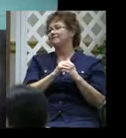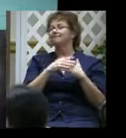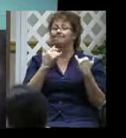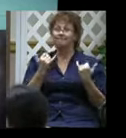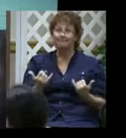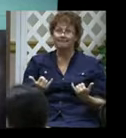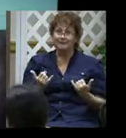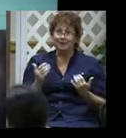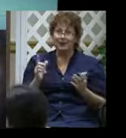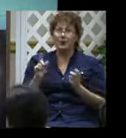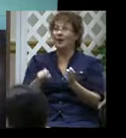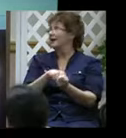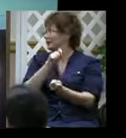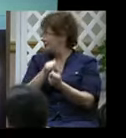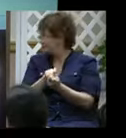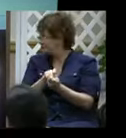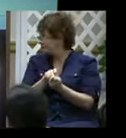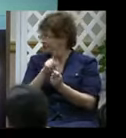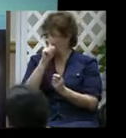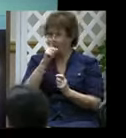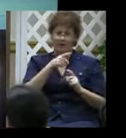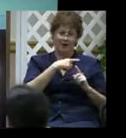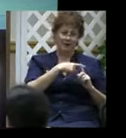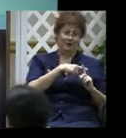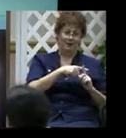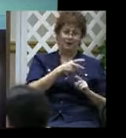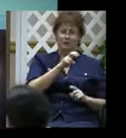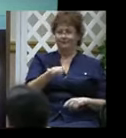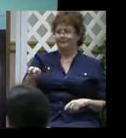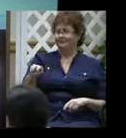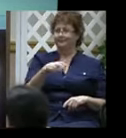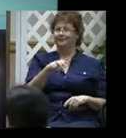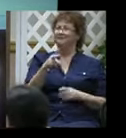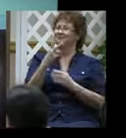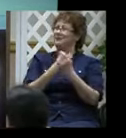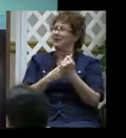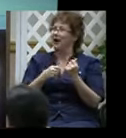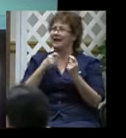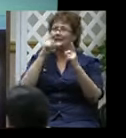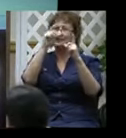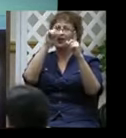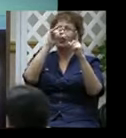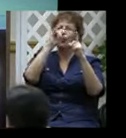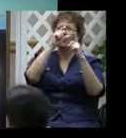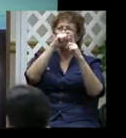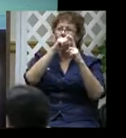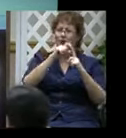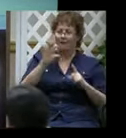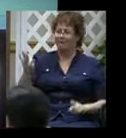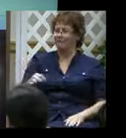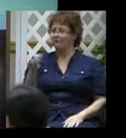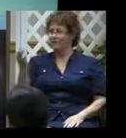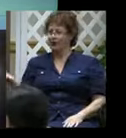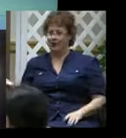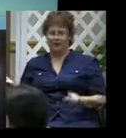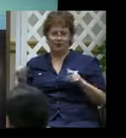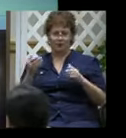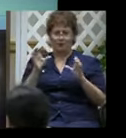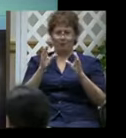got the exact, one advantage is since I work in both languages, I get to see the terminology of a French birth